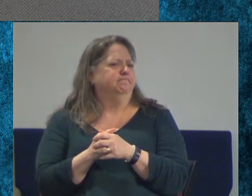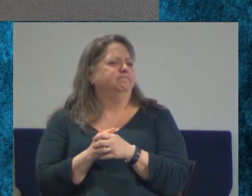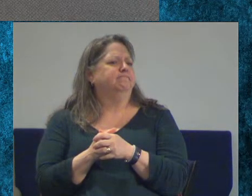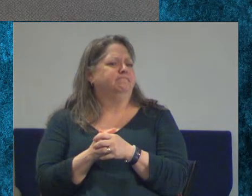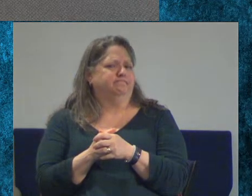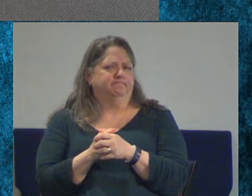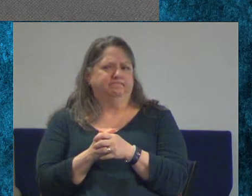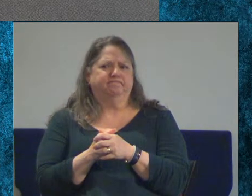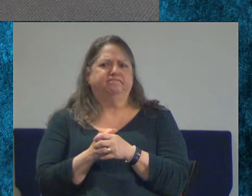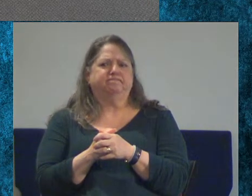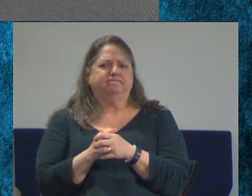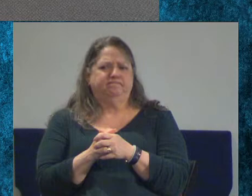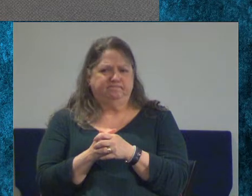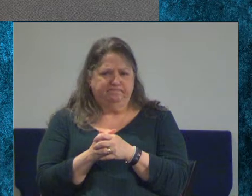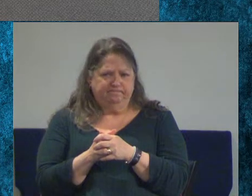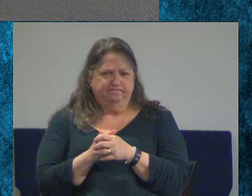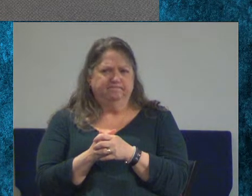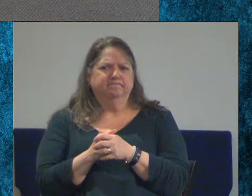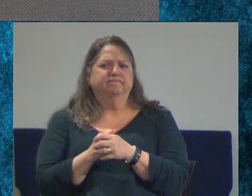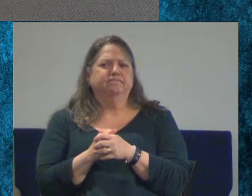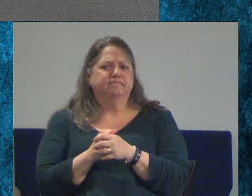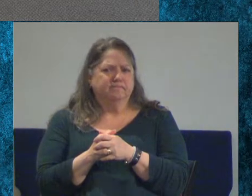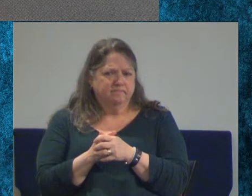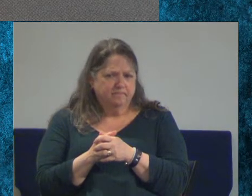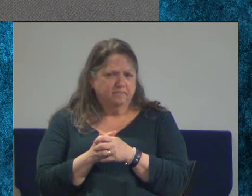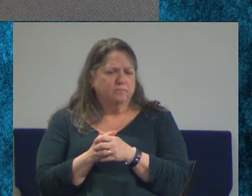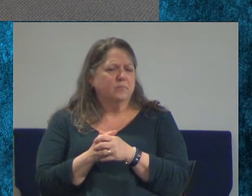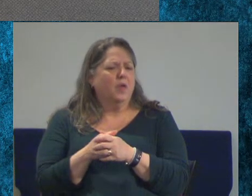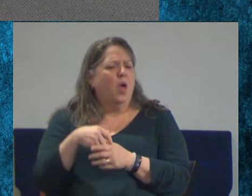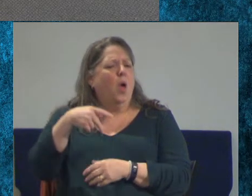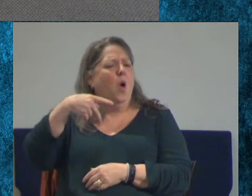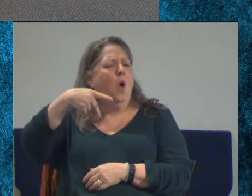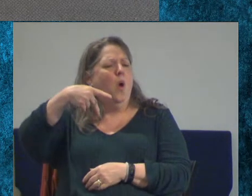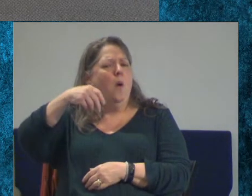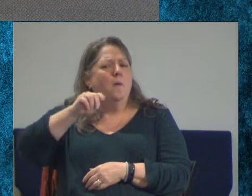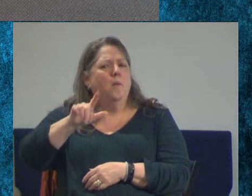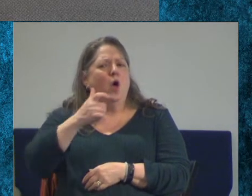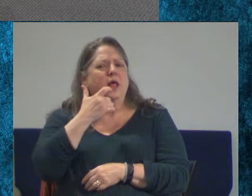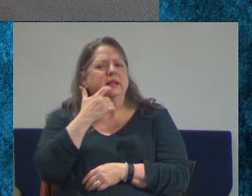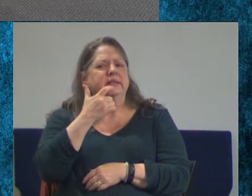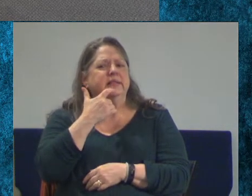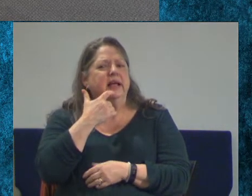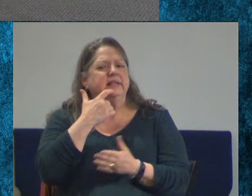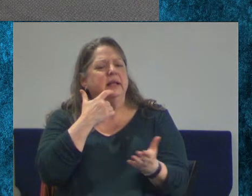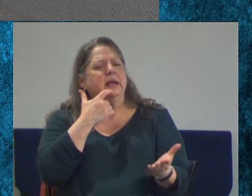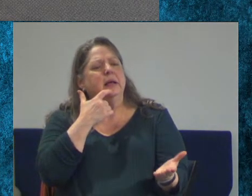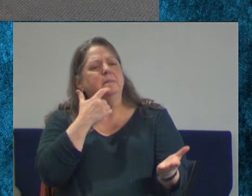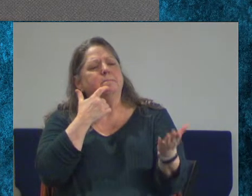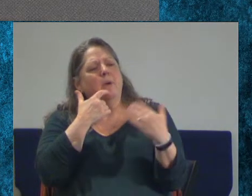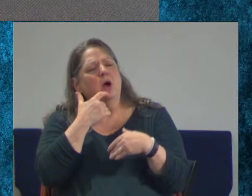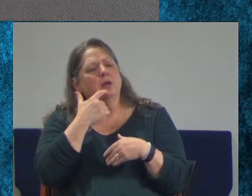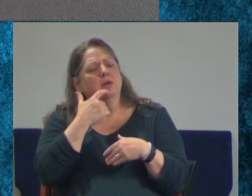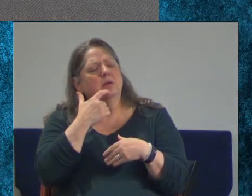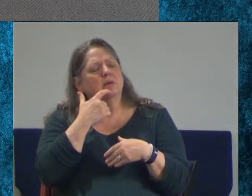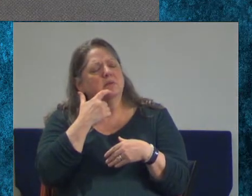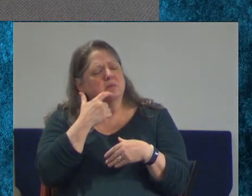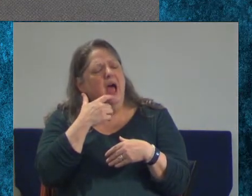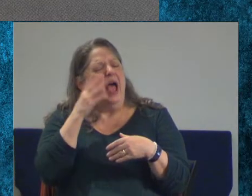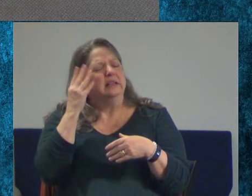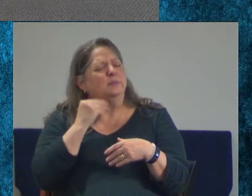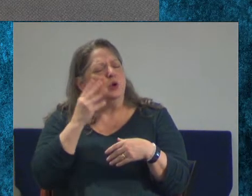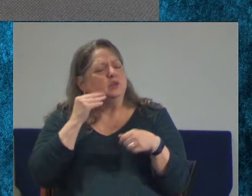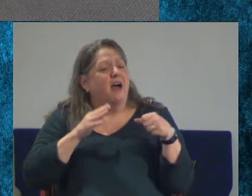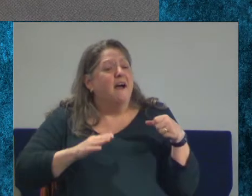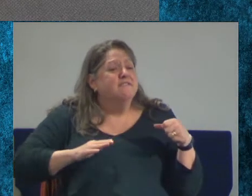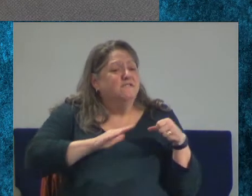they live? So Paul is saying, listen, let's go for the full thing. He says, the full knowledge of every